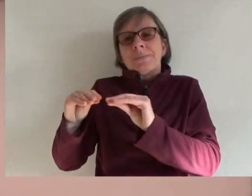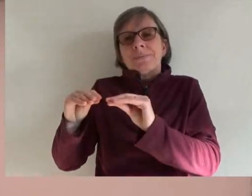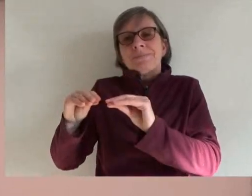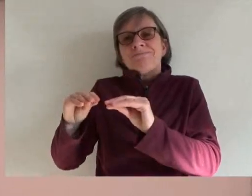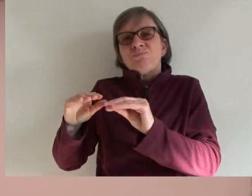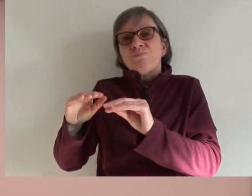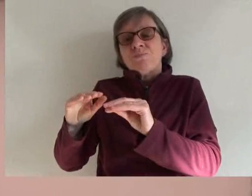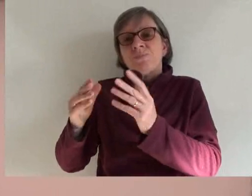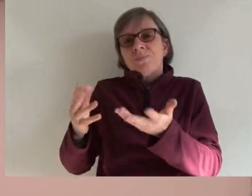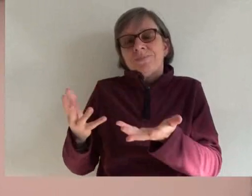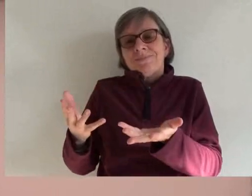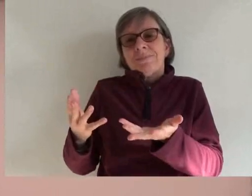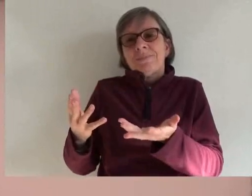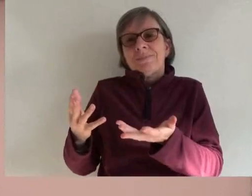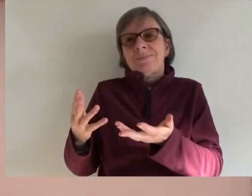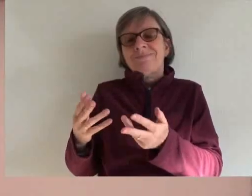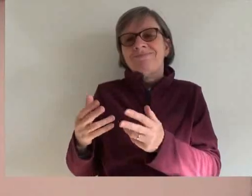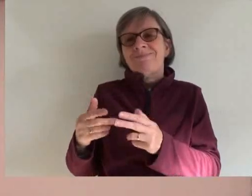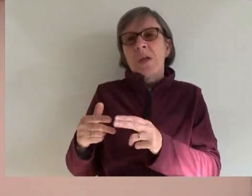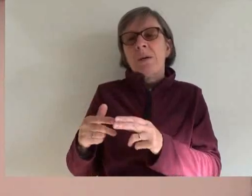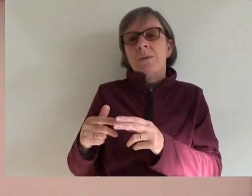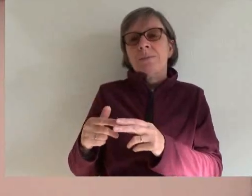know, it's good to remember the saying that